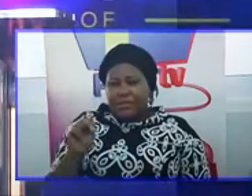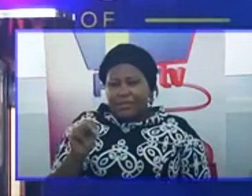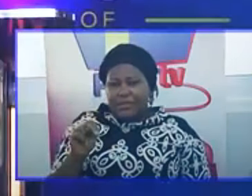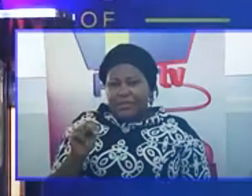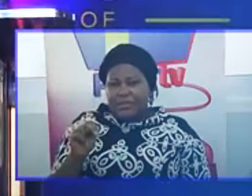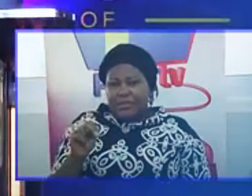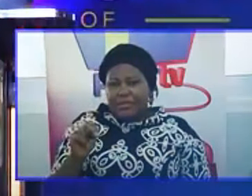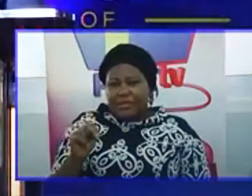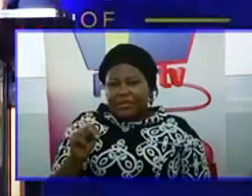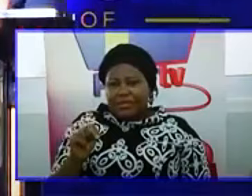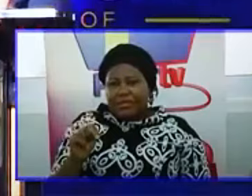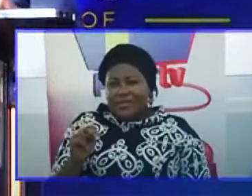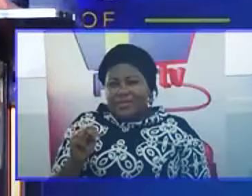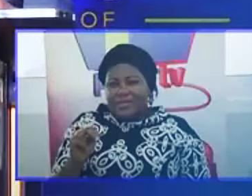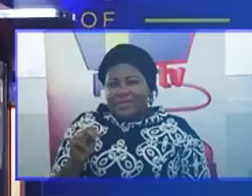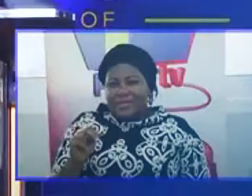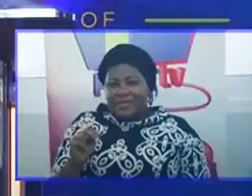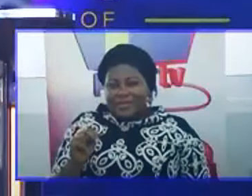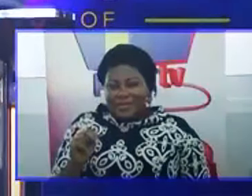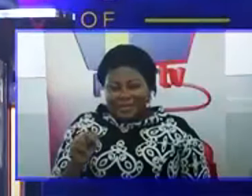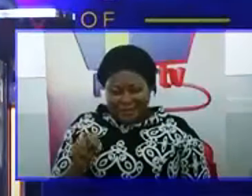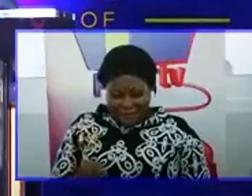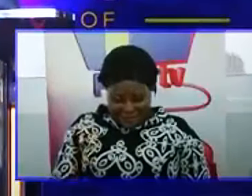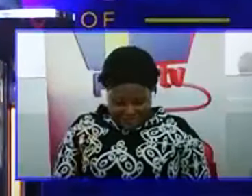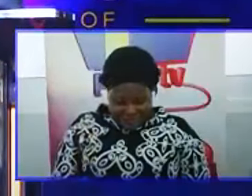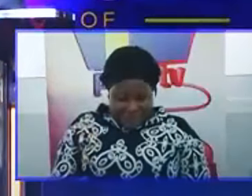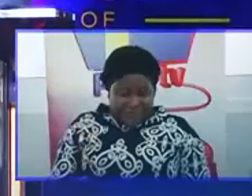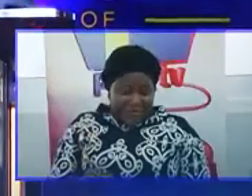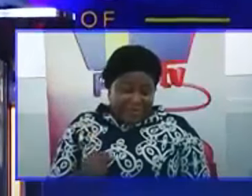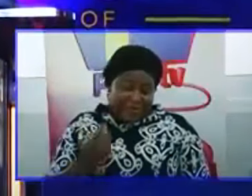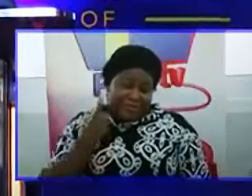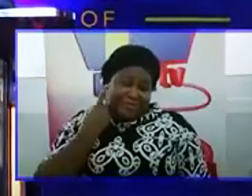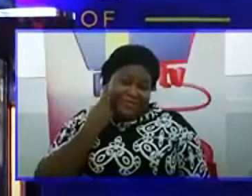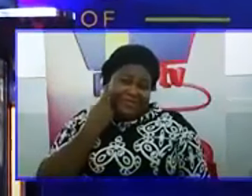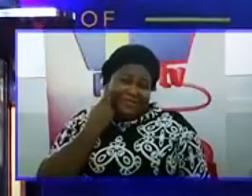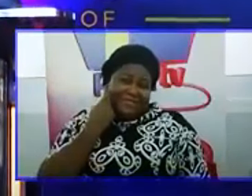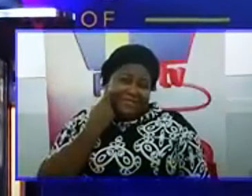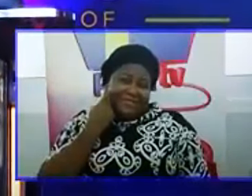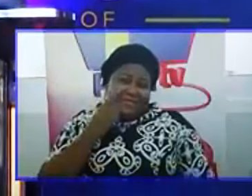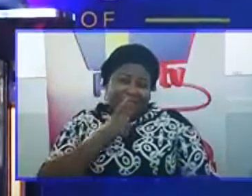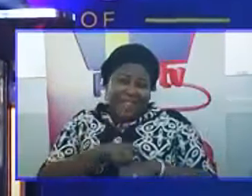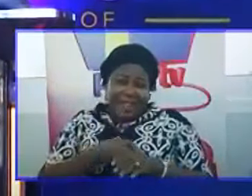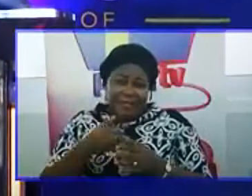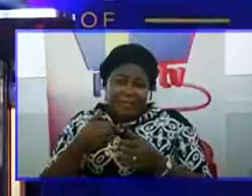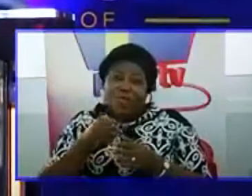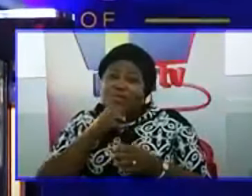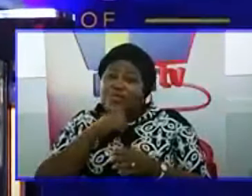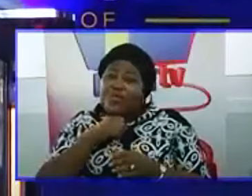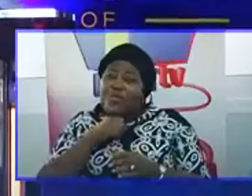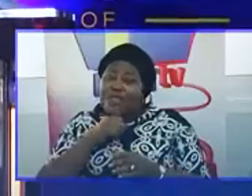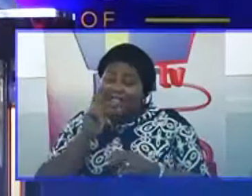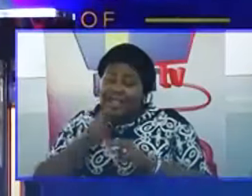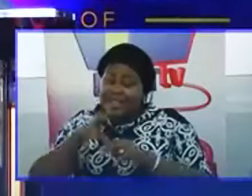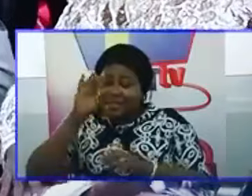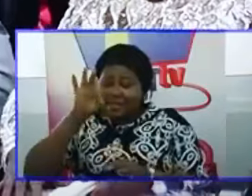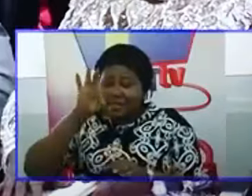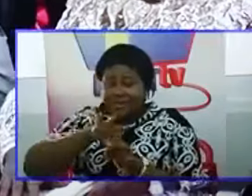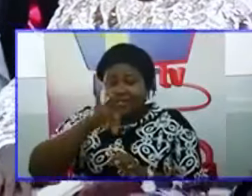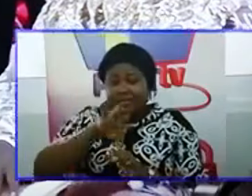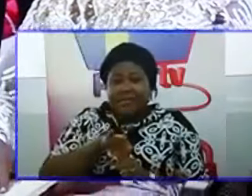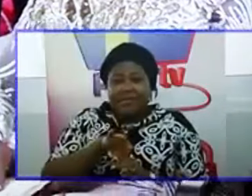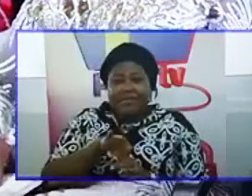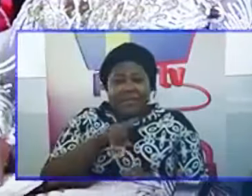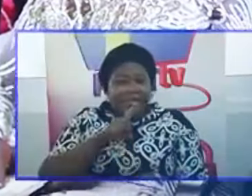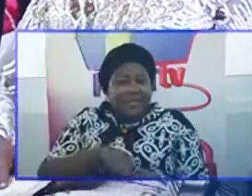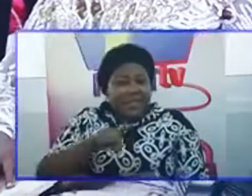the immediate past chairman was elected. I was a district pastor in East Lagos. I